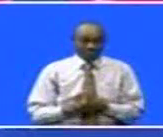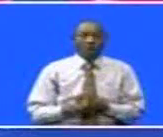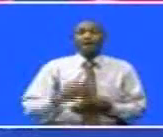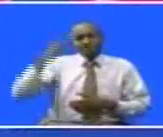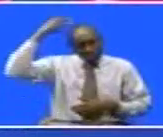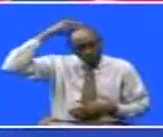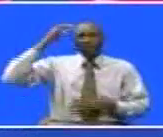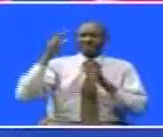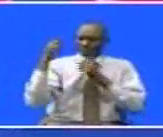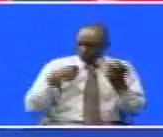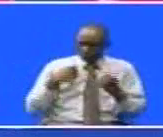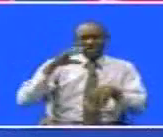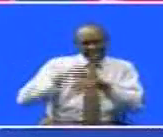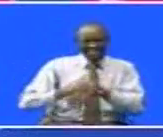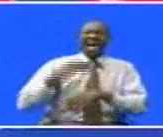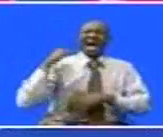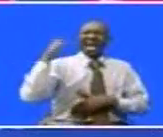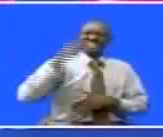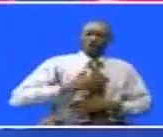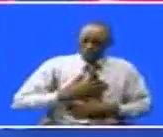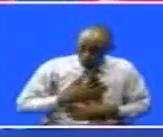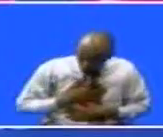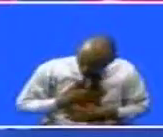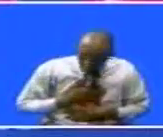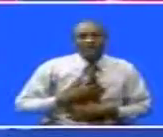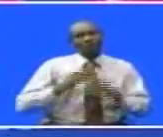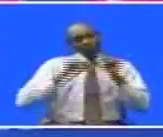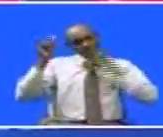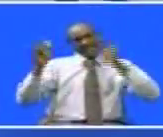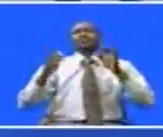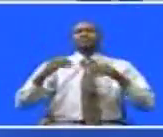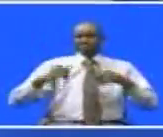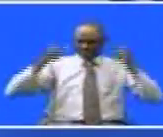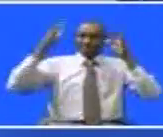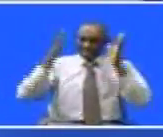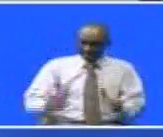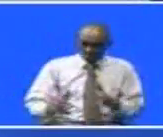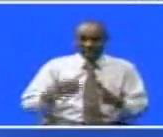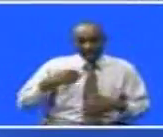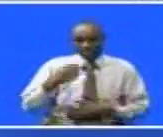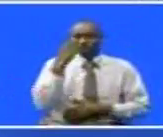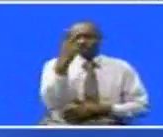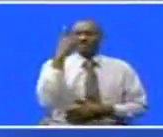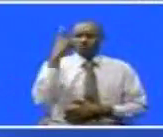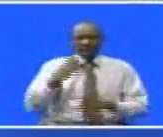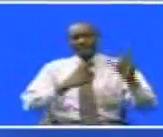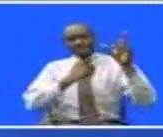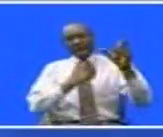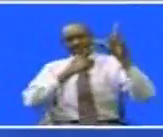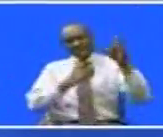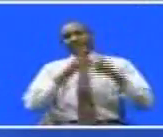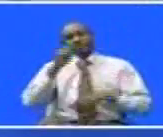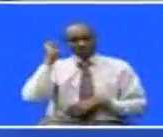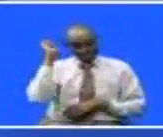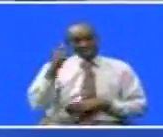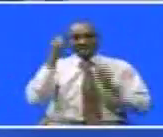The Pope is expected to receive the highest honor given to any foreign dignitary visiting the country, a 21-gun salute from